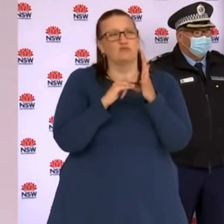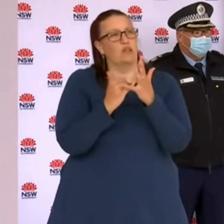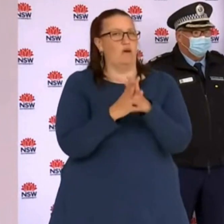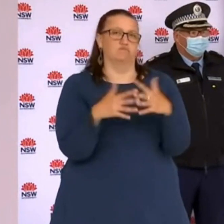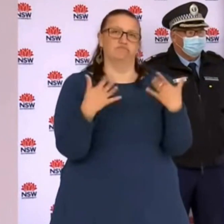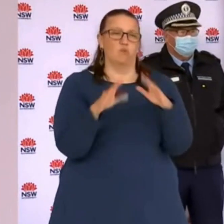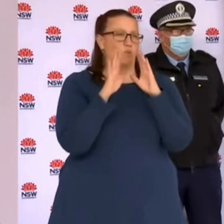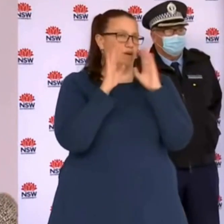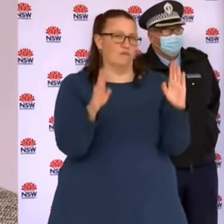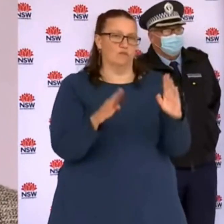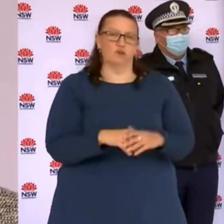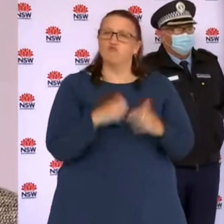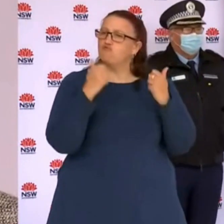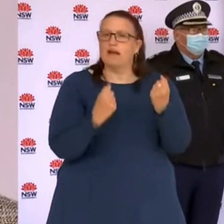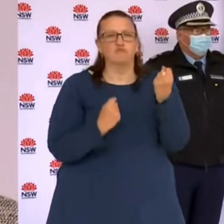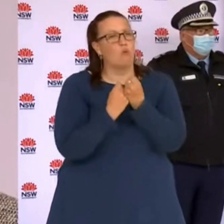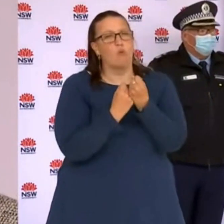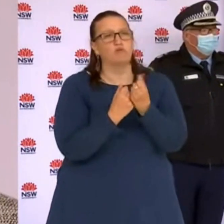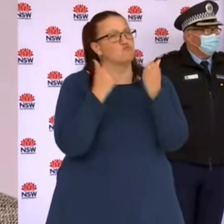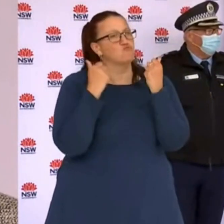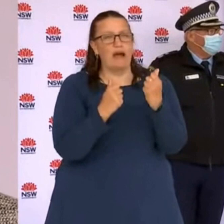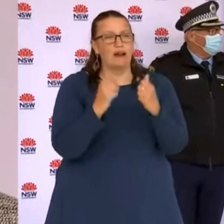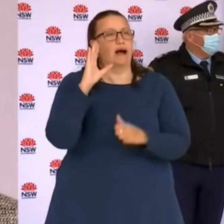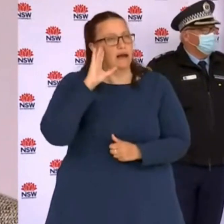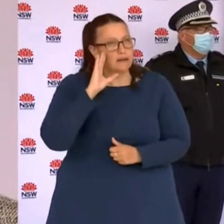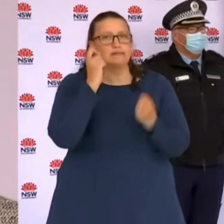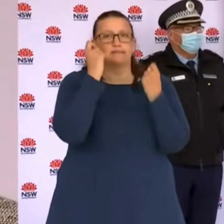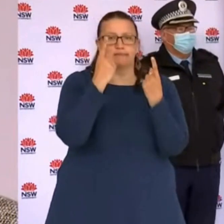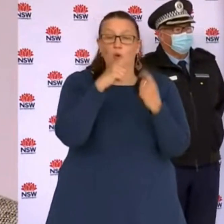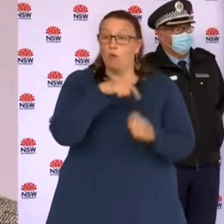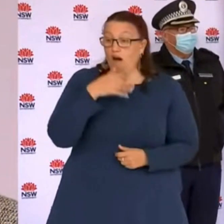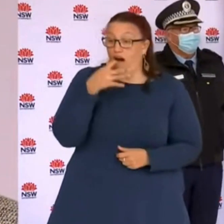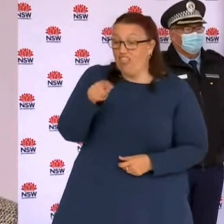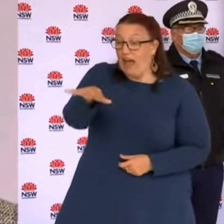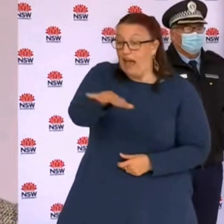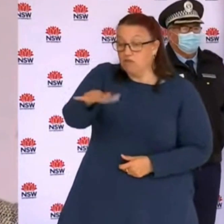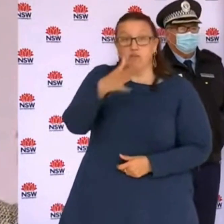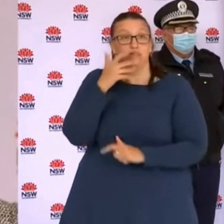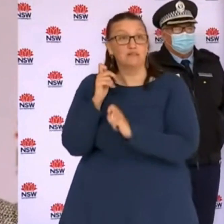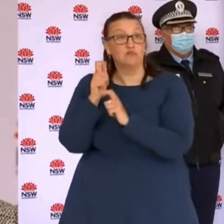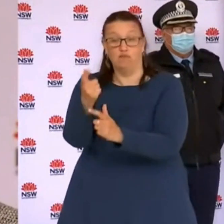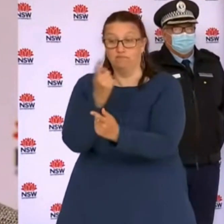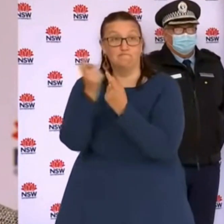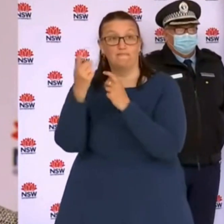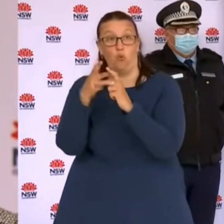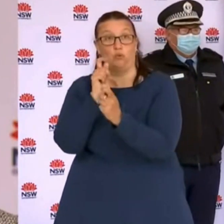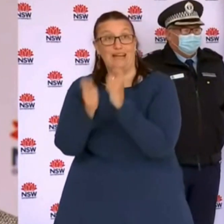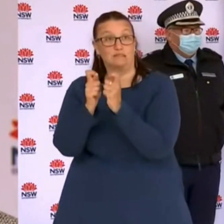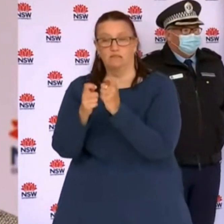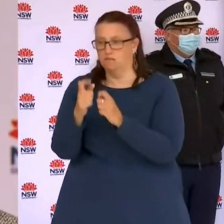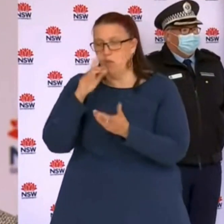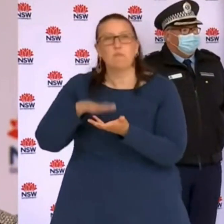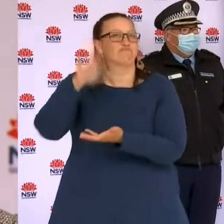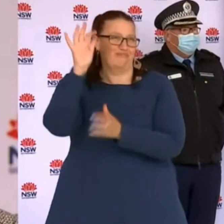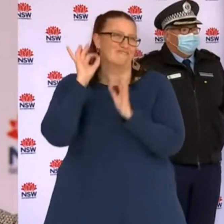been sustained, the fact that we have seen high testing in the areas we've called out for. Clearly what we've seen is that there has